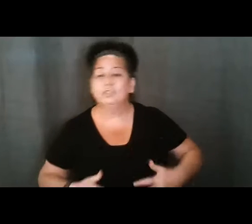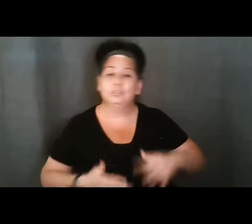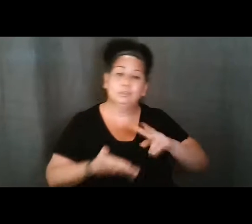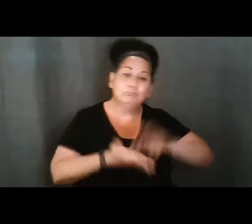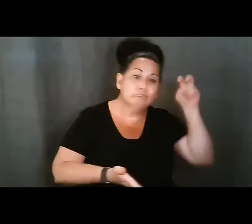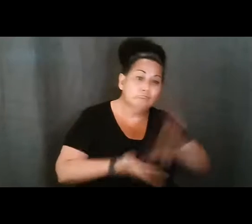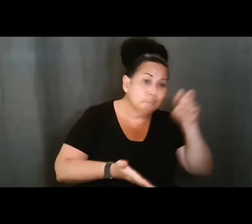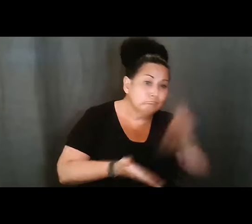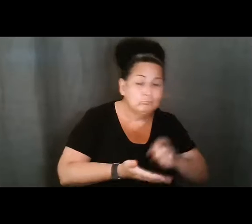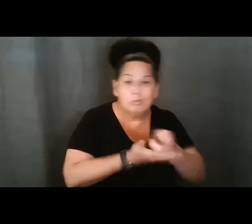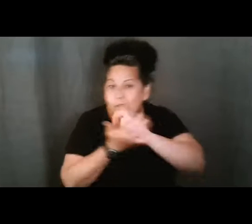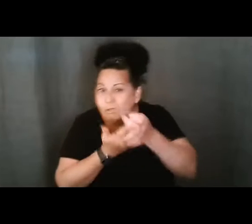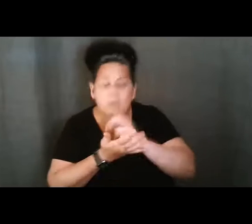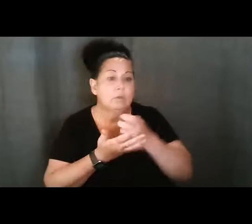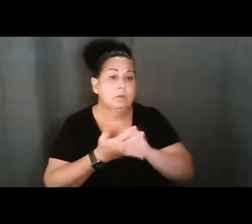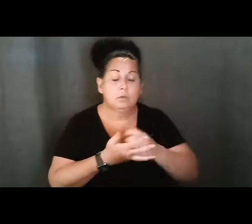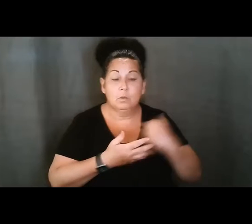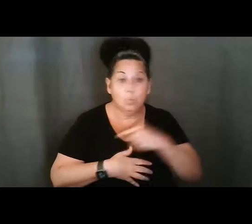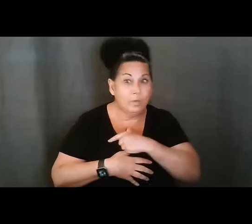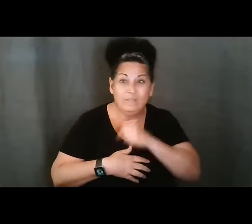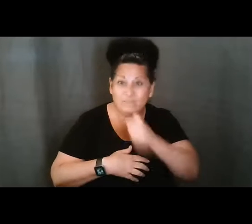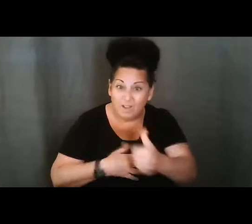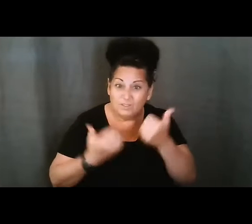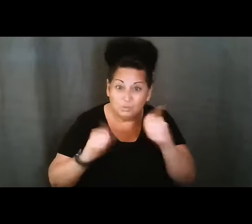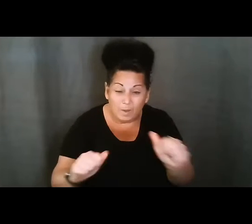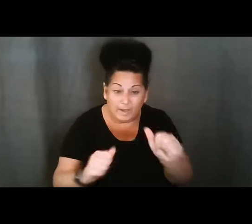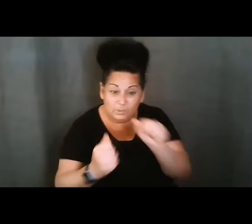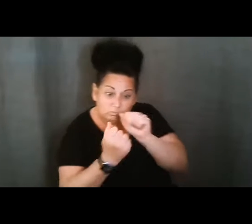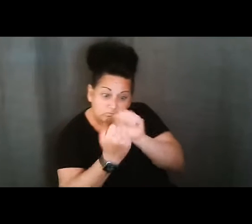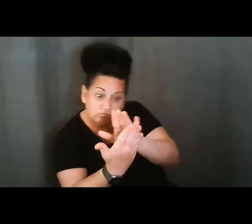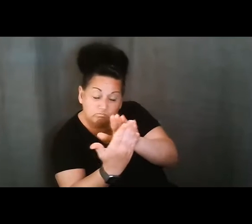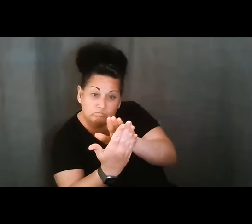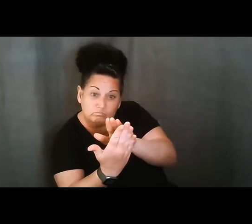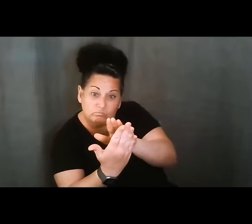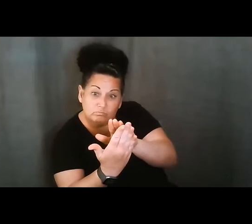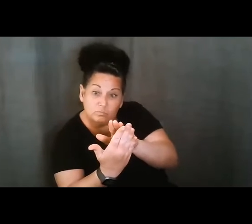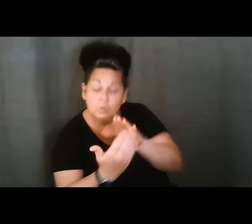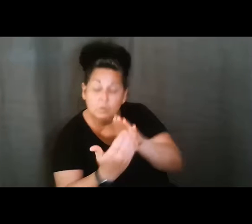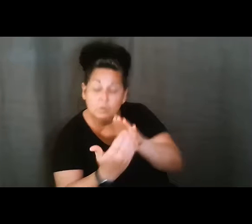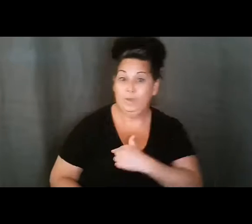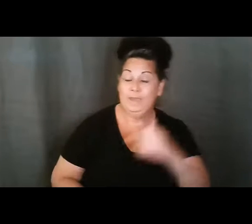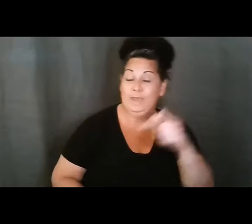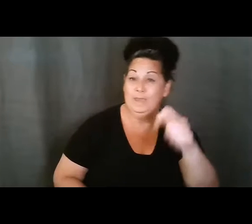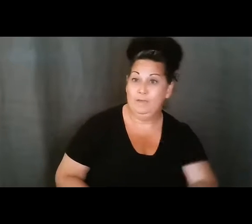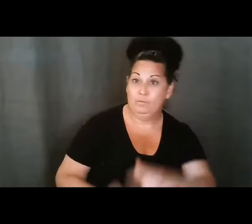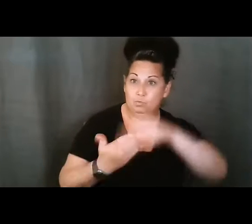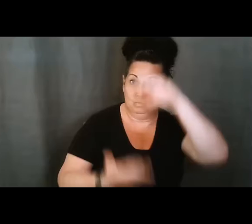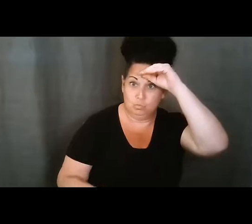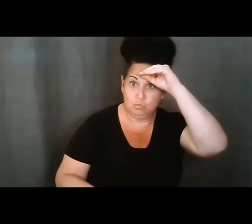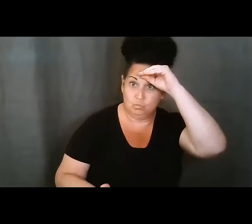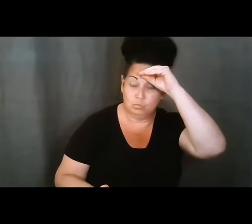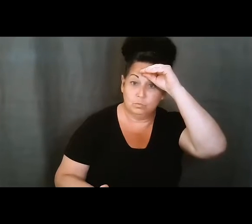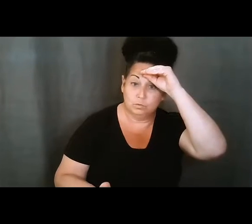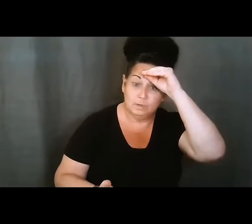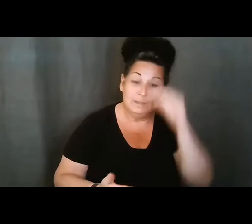made an attempt to address that, then guess what? They're going to bring these same strategies, these same behaviors to the classroom. And when that